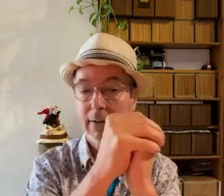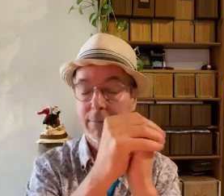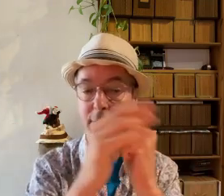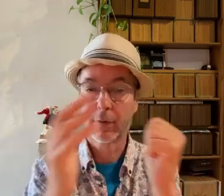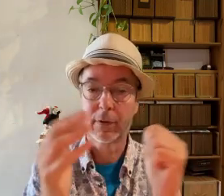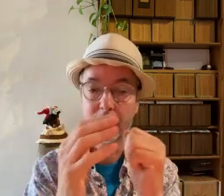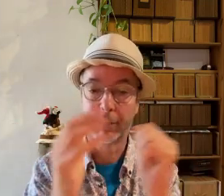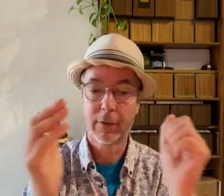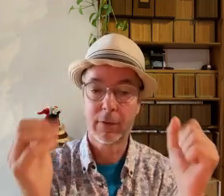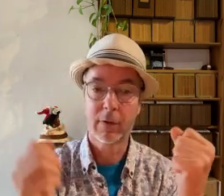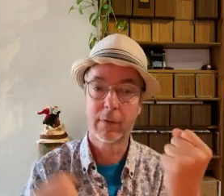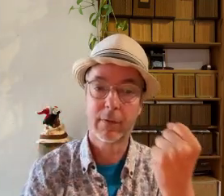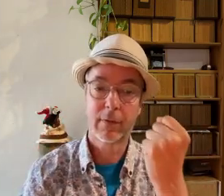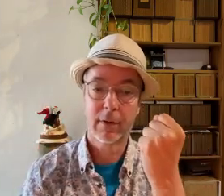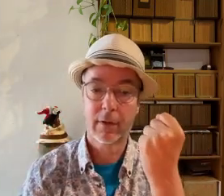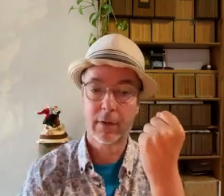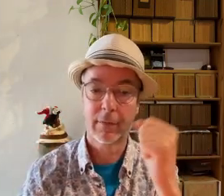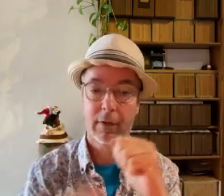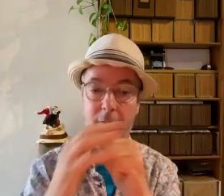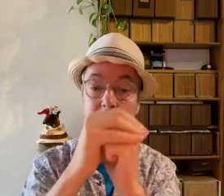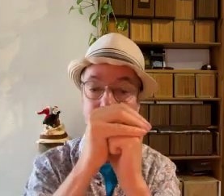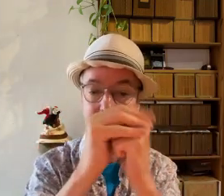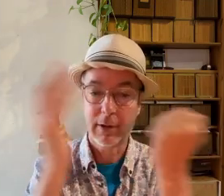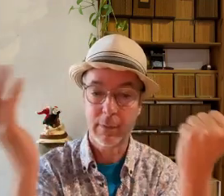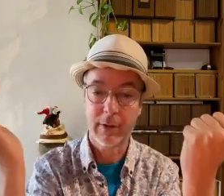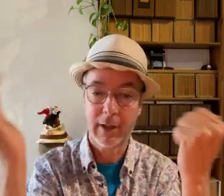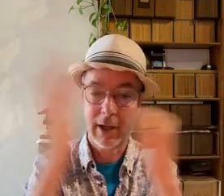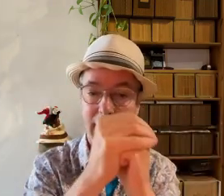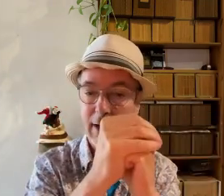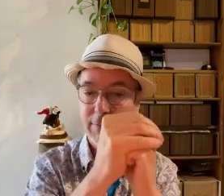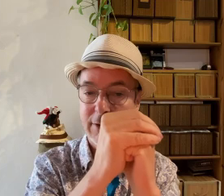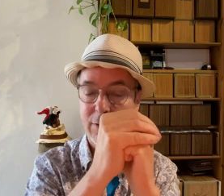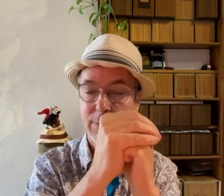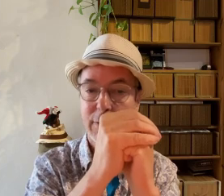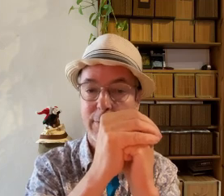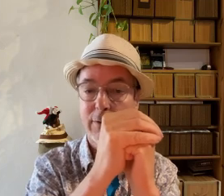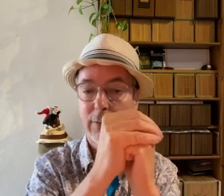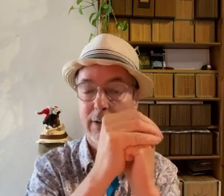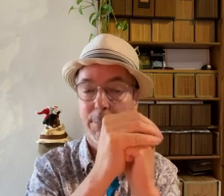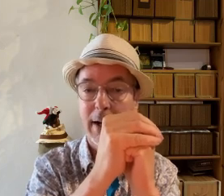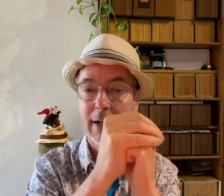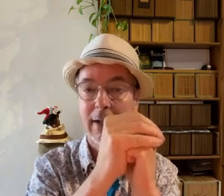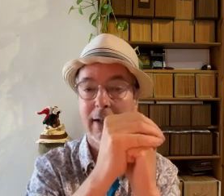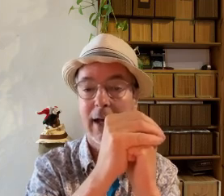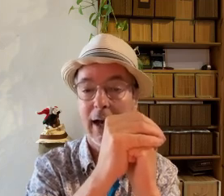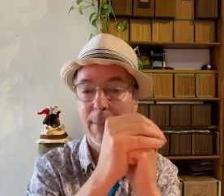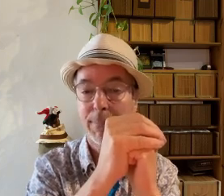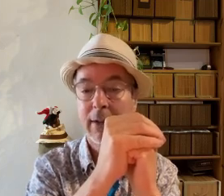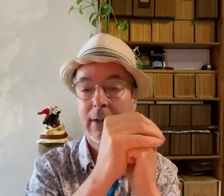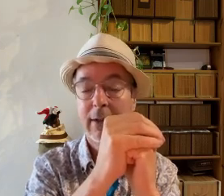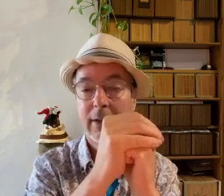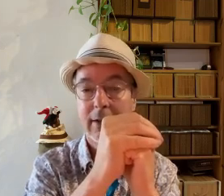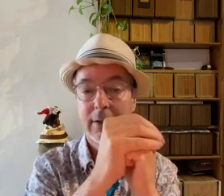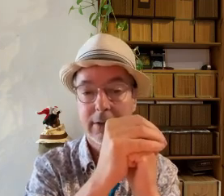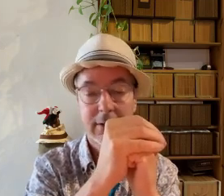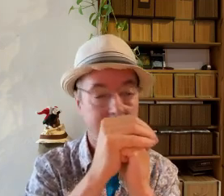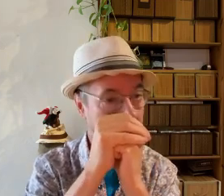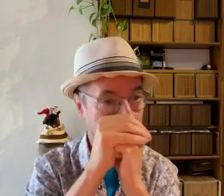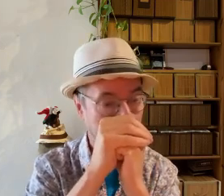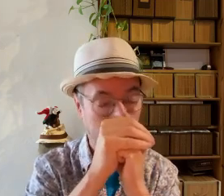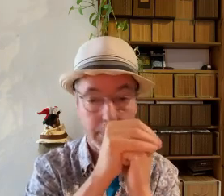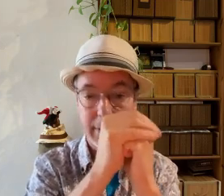ma, if you go, sorry, I have these two movements with the ma and the am. It